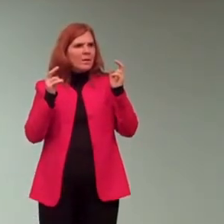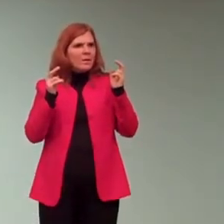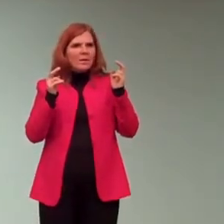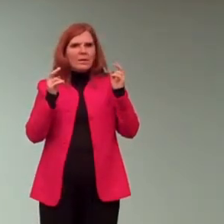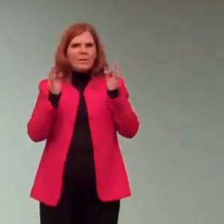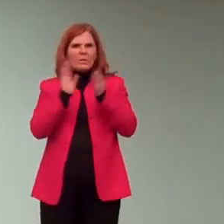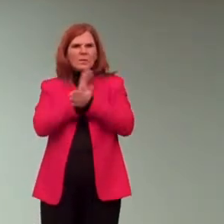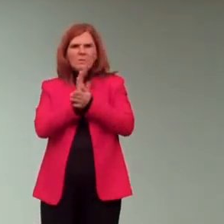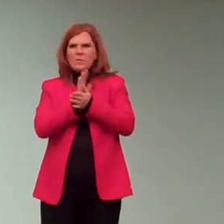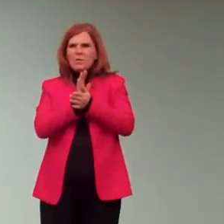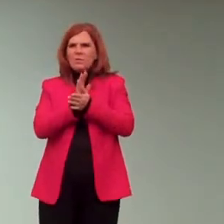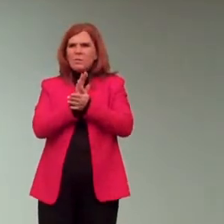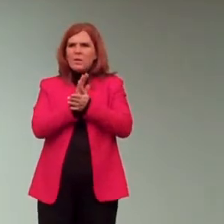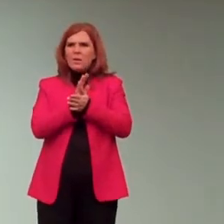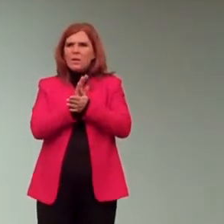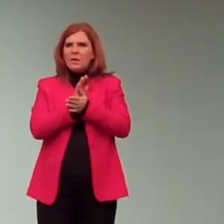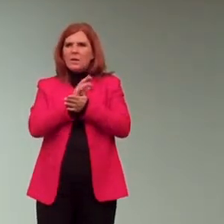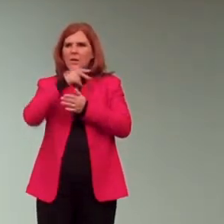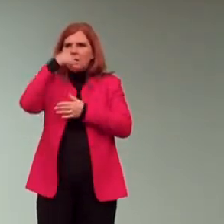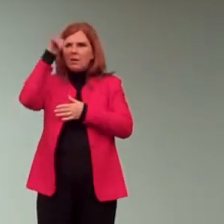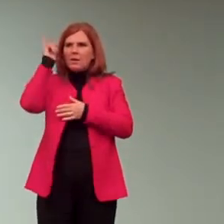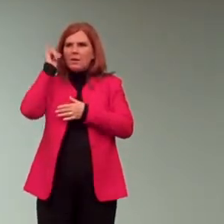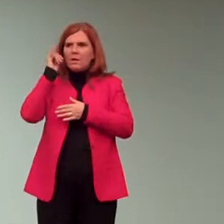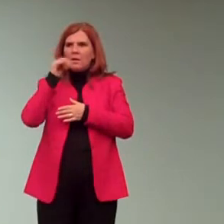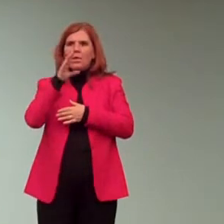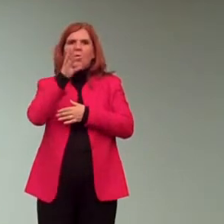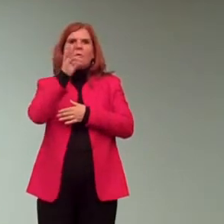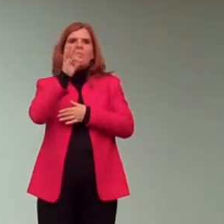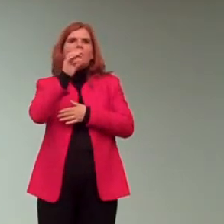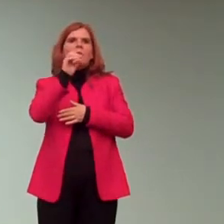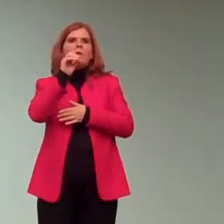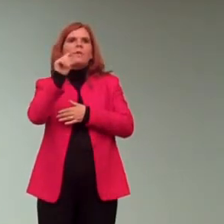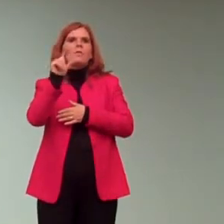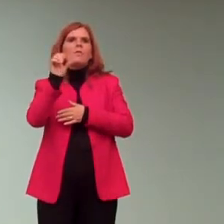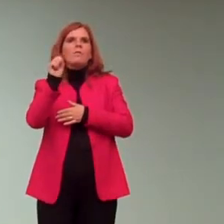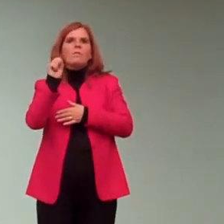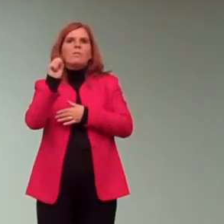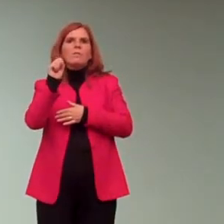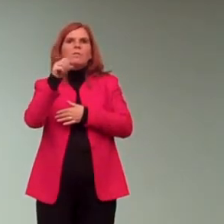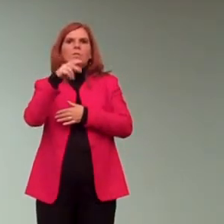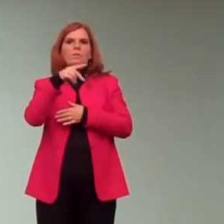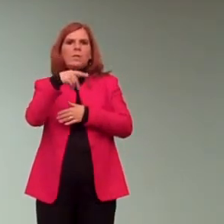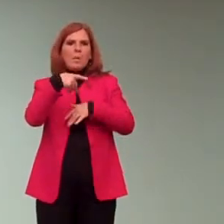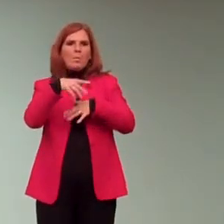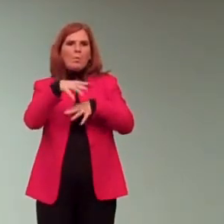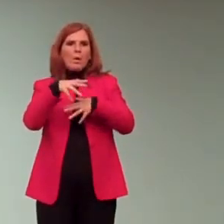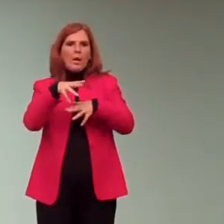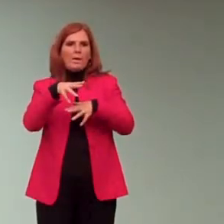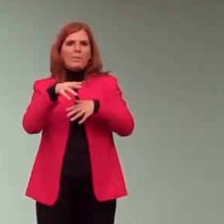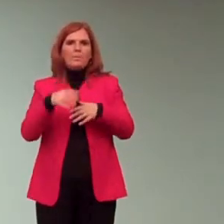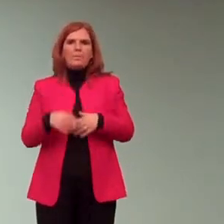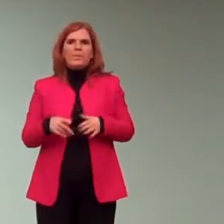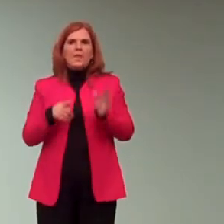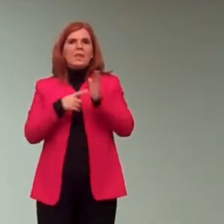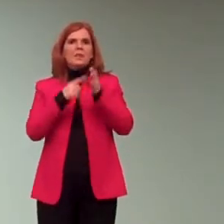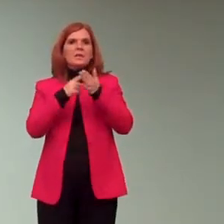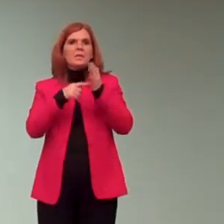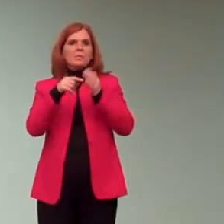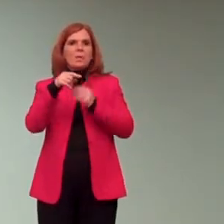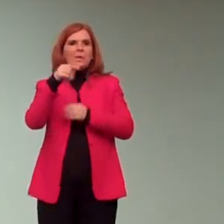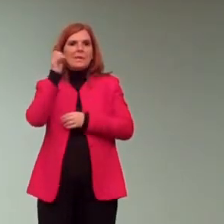No, it was a movie that was made in Moundsville. Fool's Parade. Fool's Parade. Movie made in Moundsville. Okay. This is what he